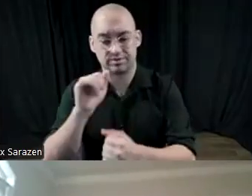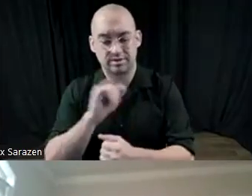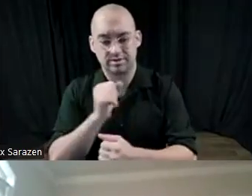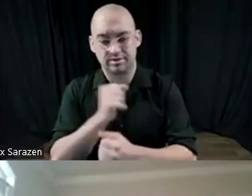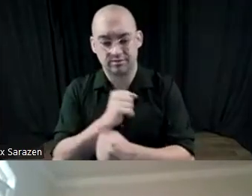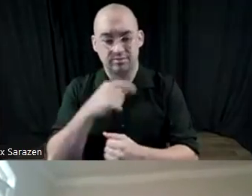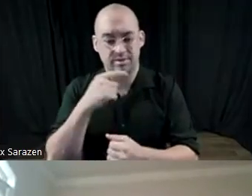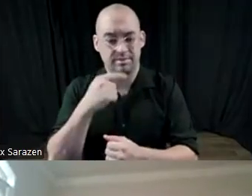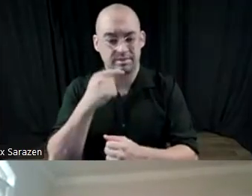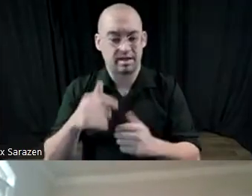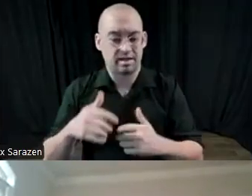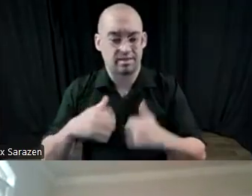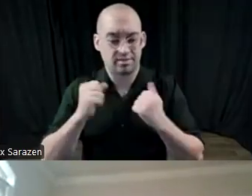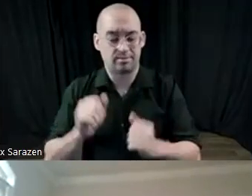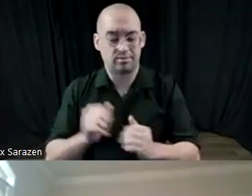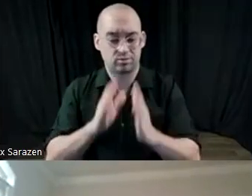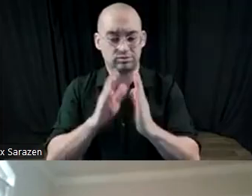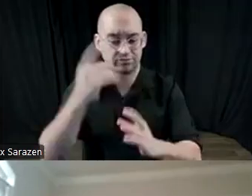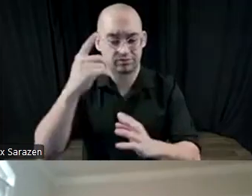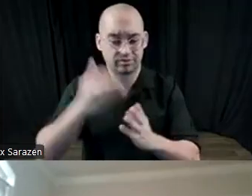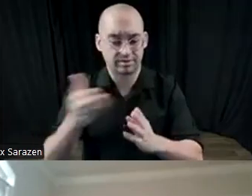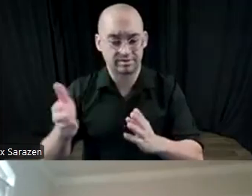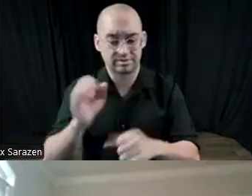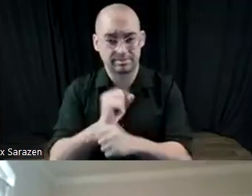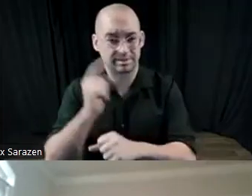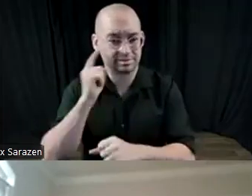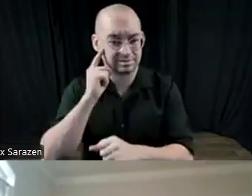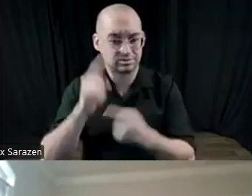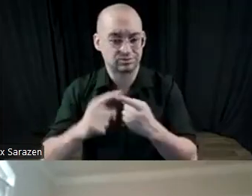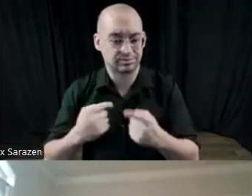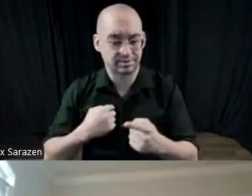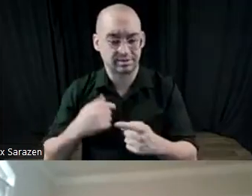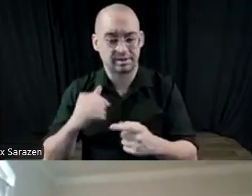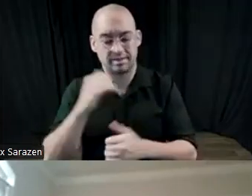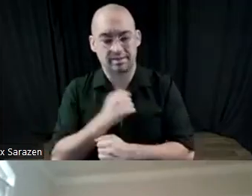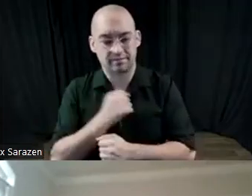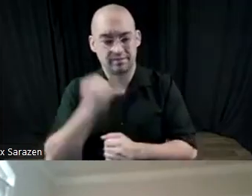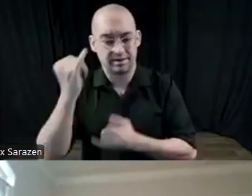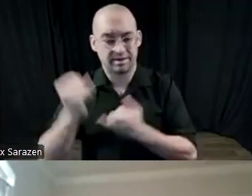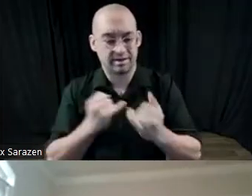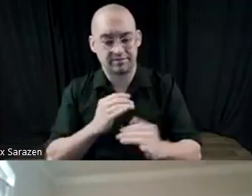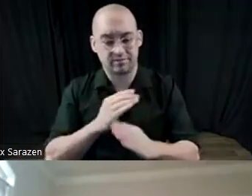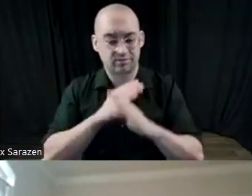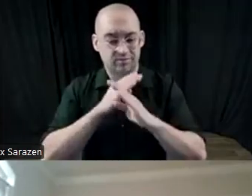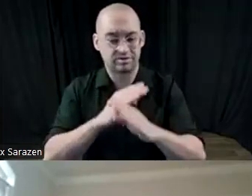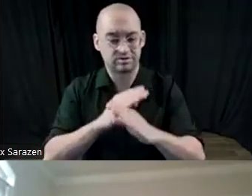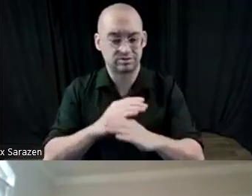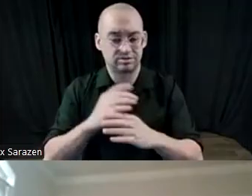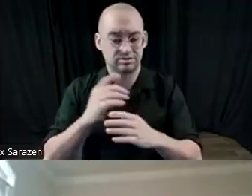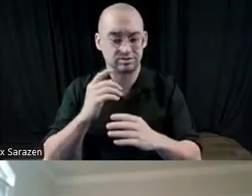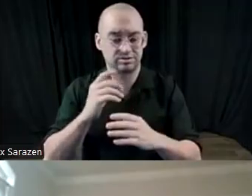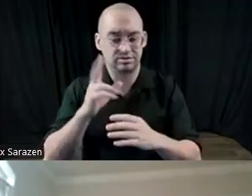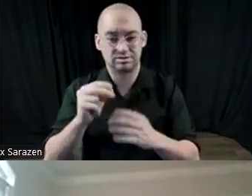public health approach to things. It makes so much sense to me. I love the idea of prevention. And I don't want to be sort of